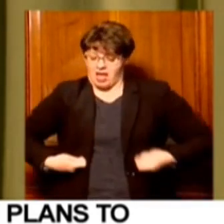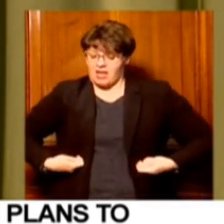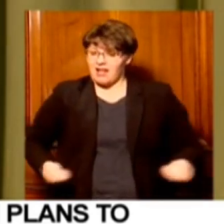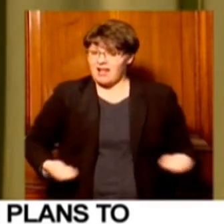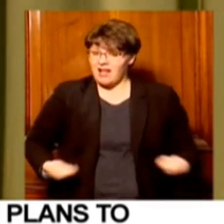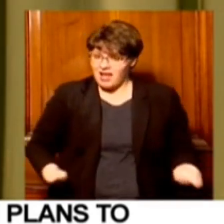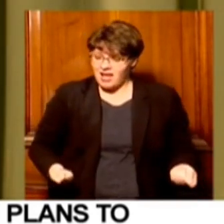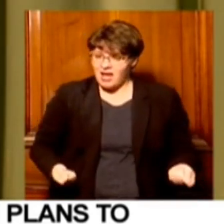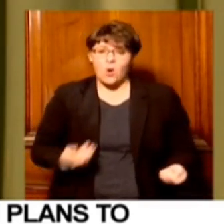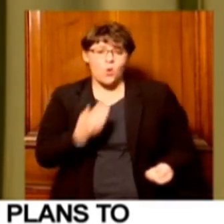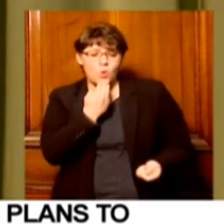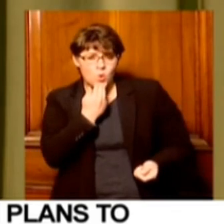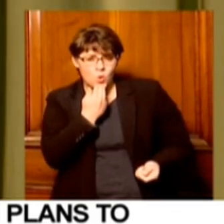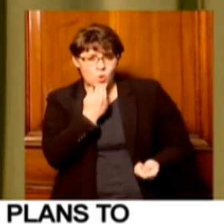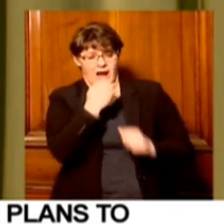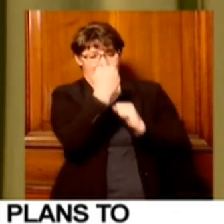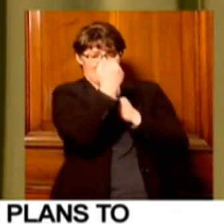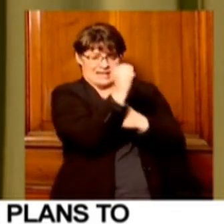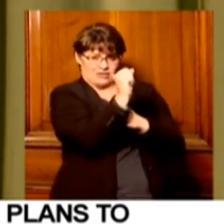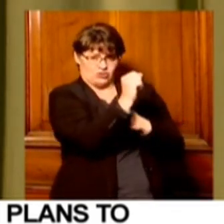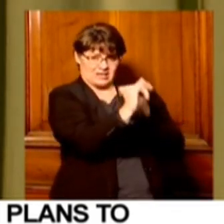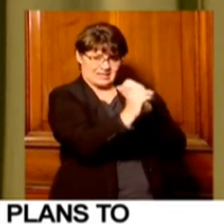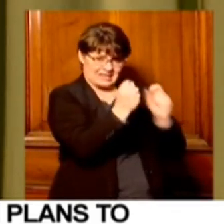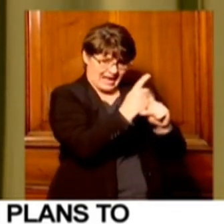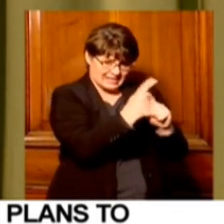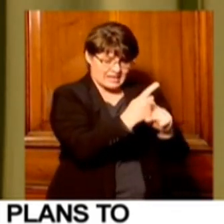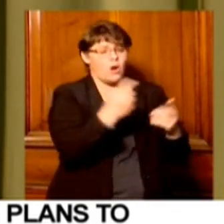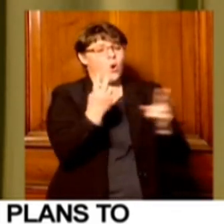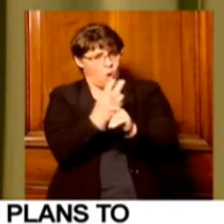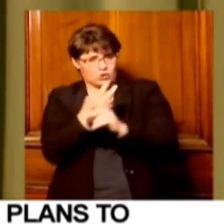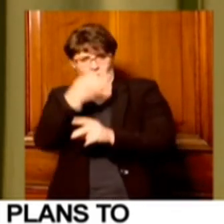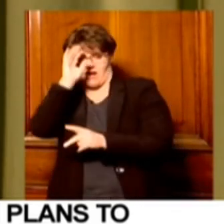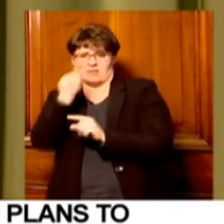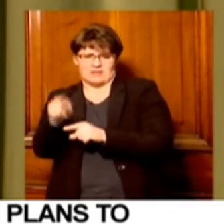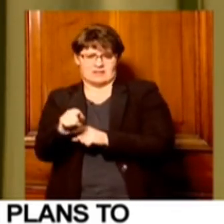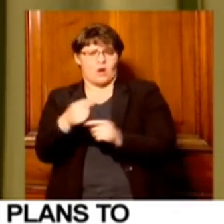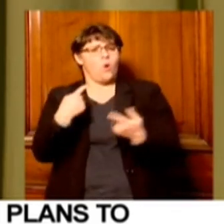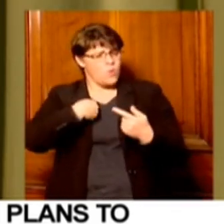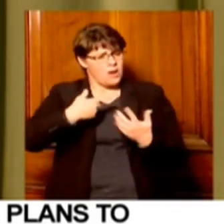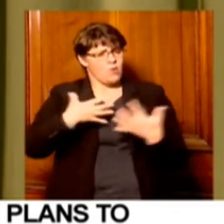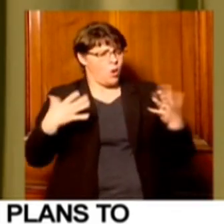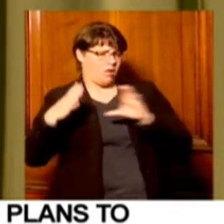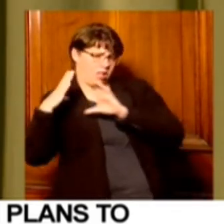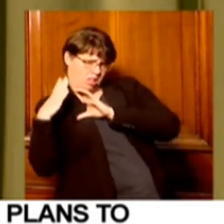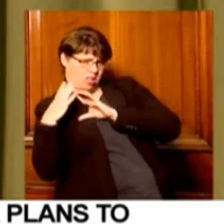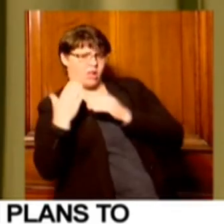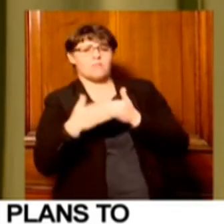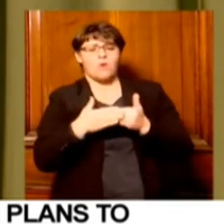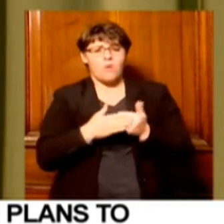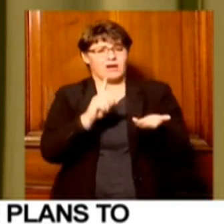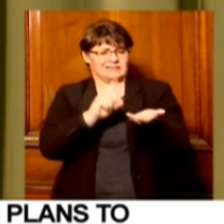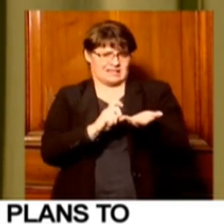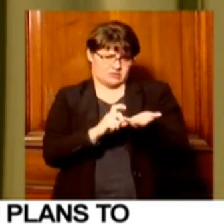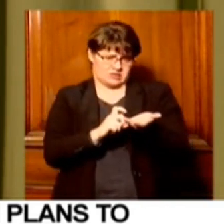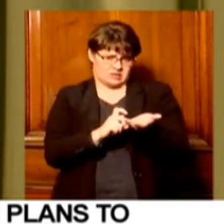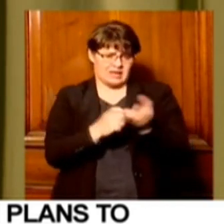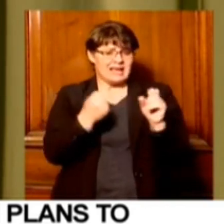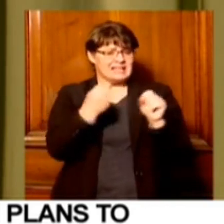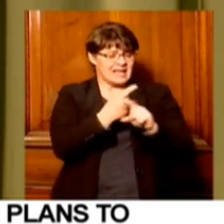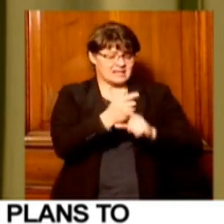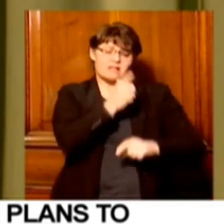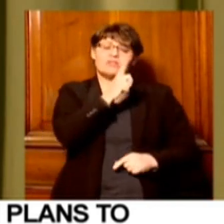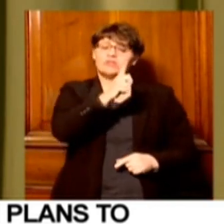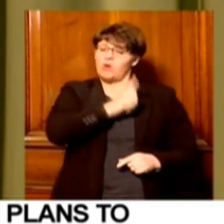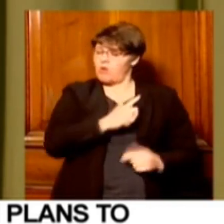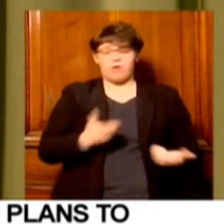It should be between us and the industry, but we'll largely carry like we do the expenses on sanitizers. Taxi industry say to me